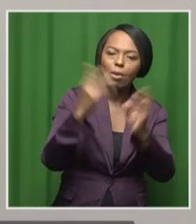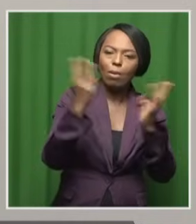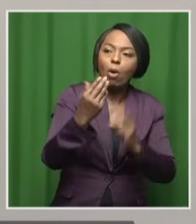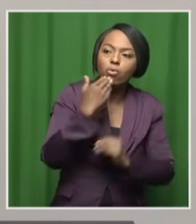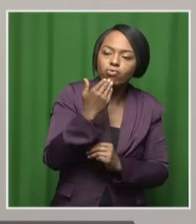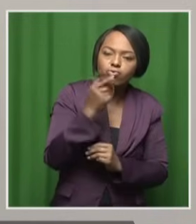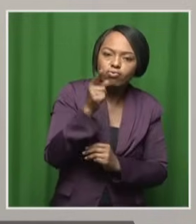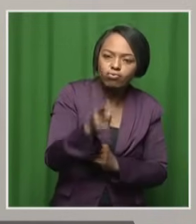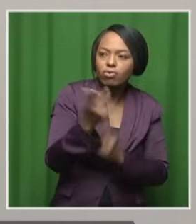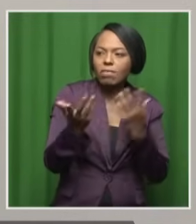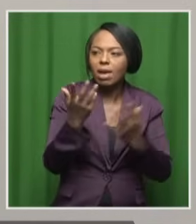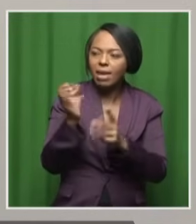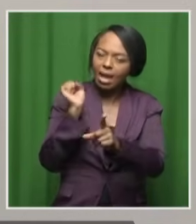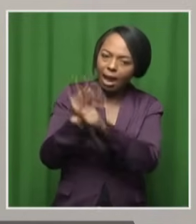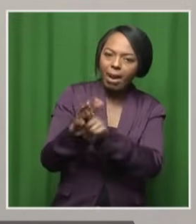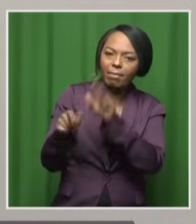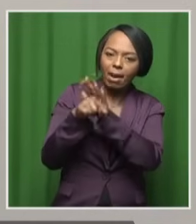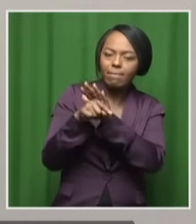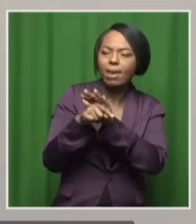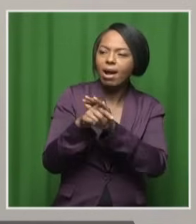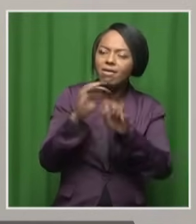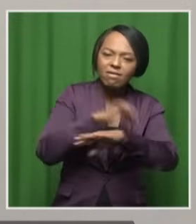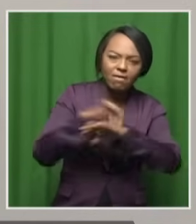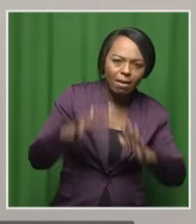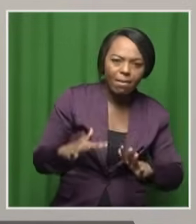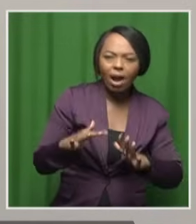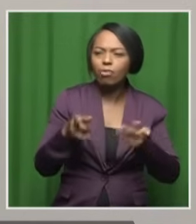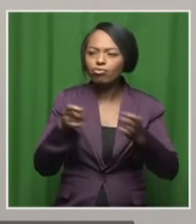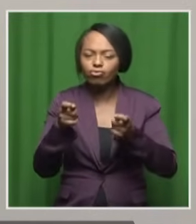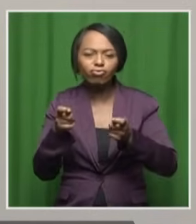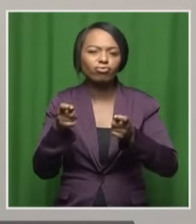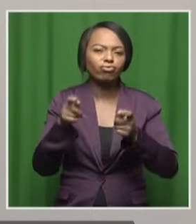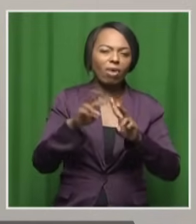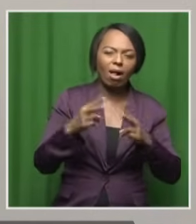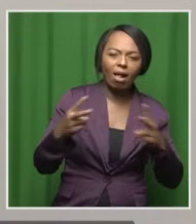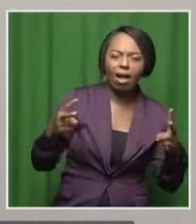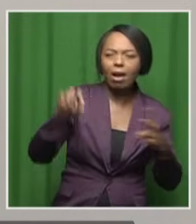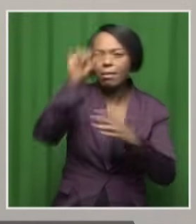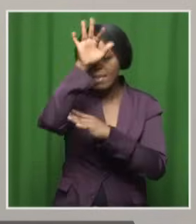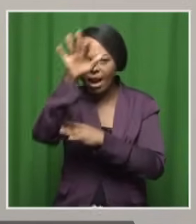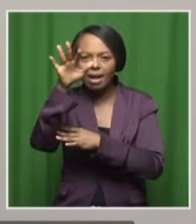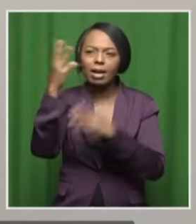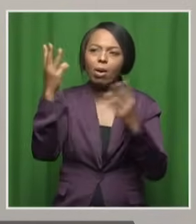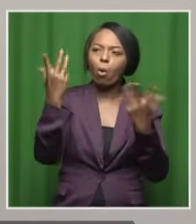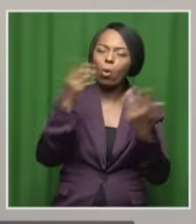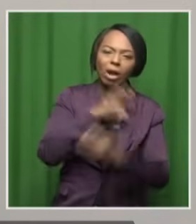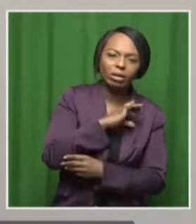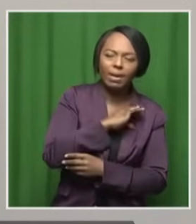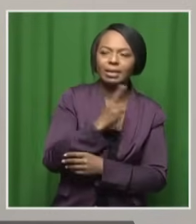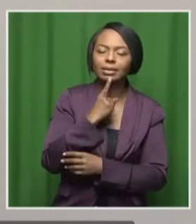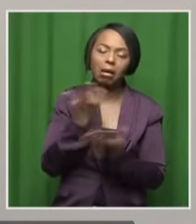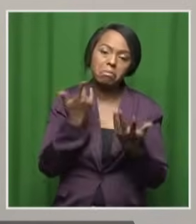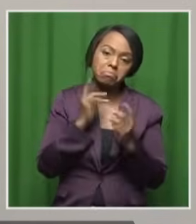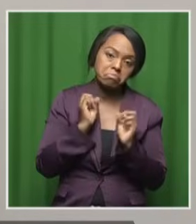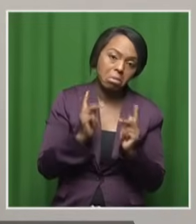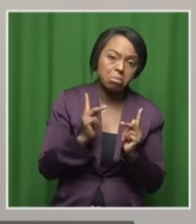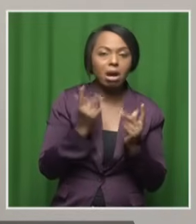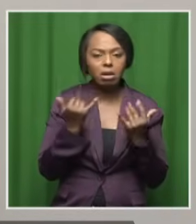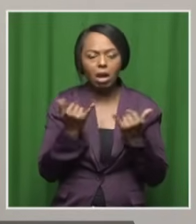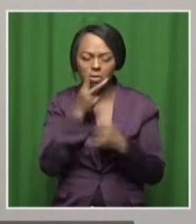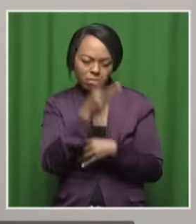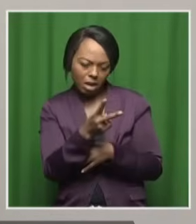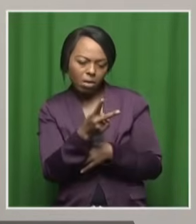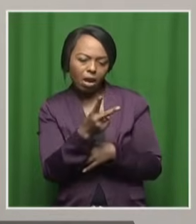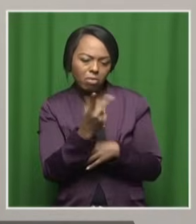costs, farmers, retailers, the manufacturing sector, mining sector, for those people to say, well, we are seeing a